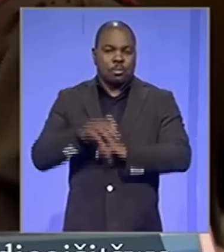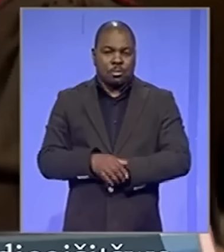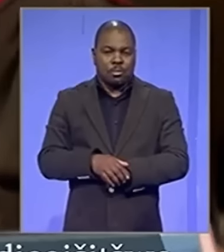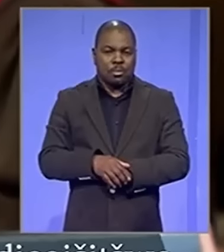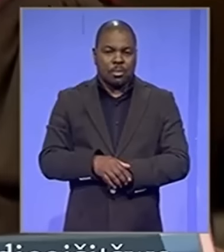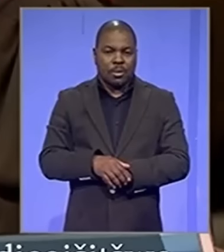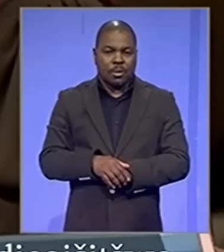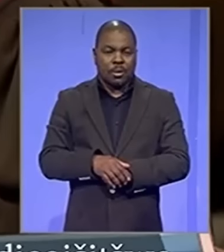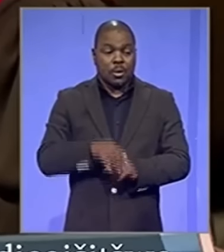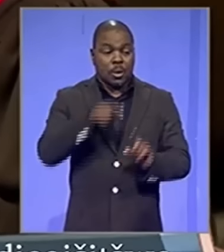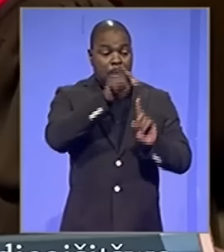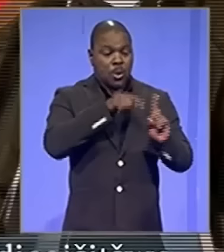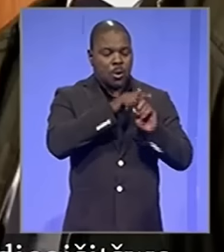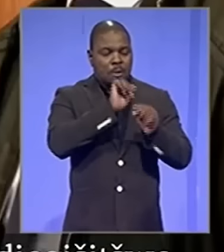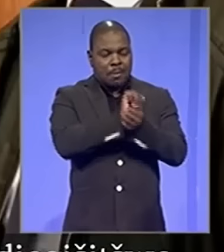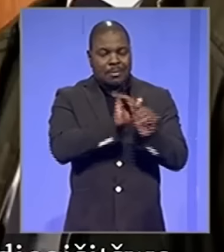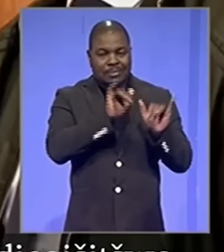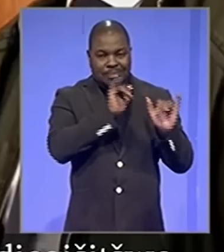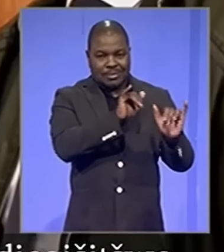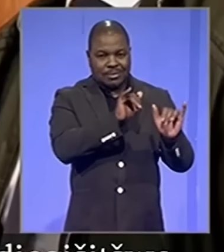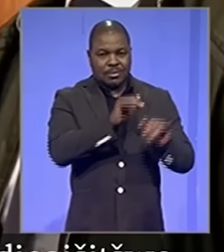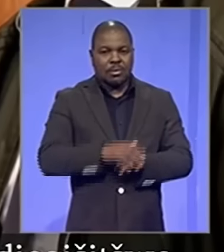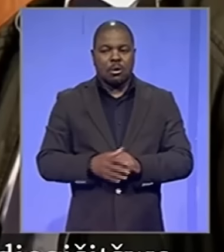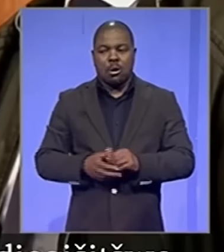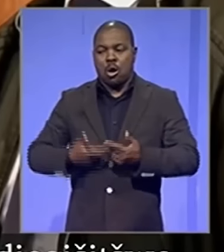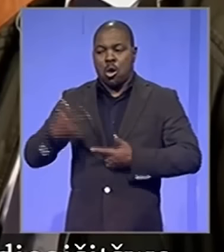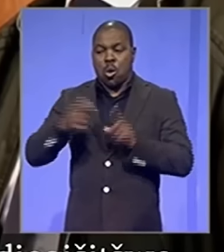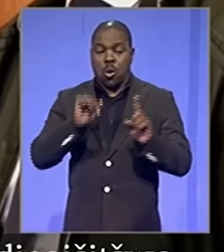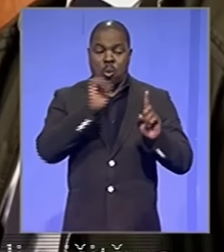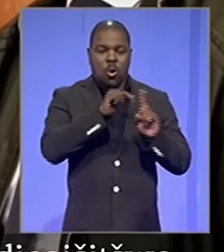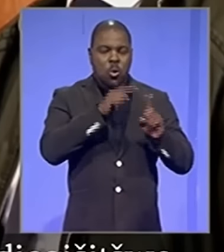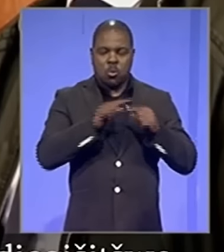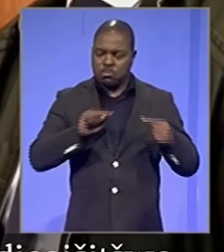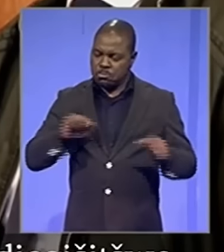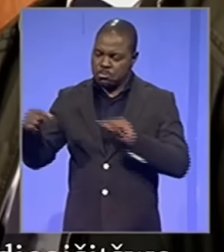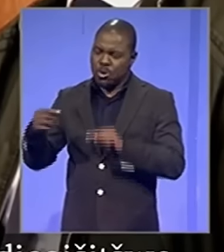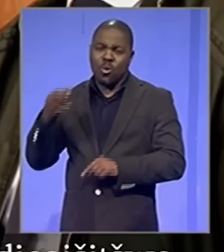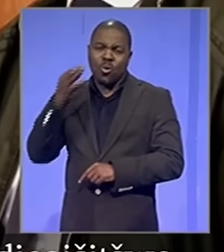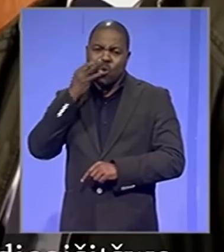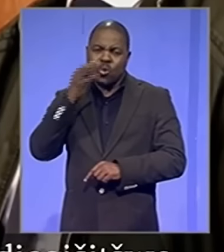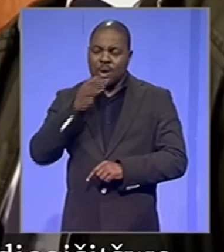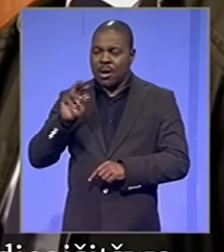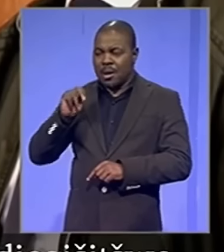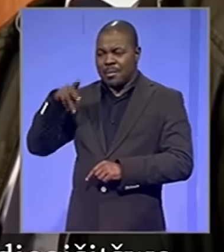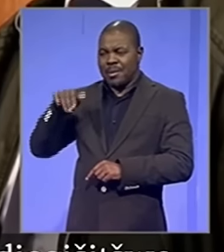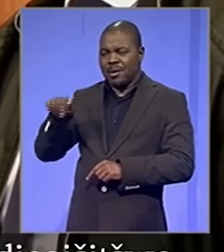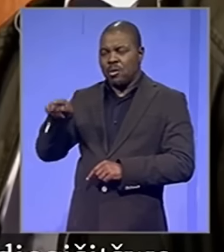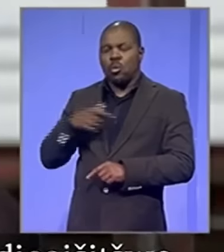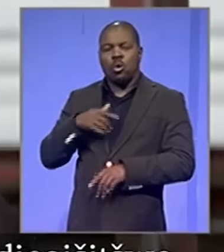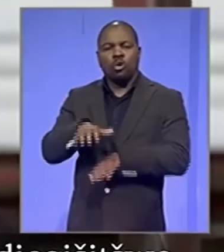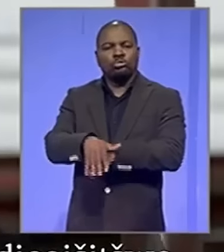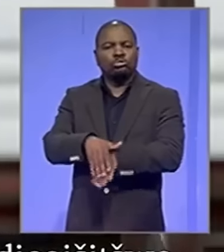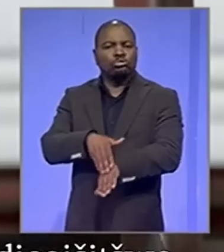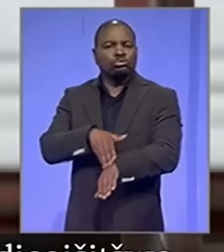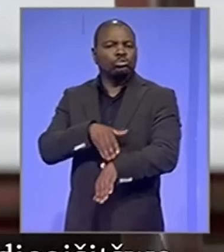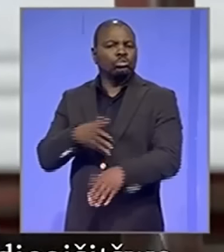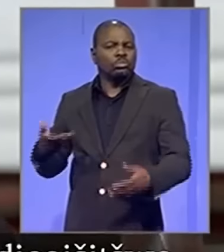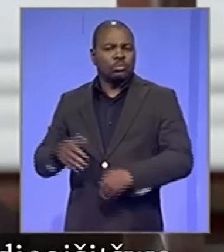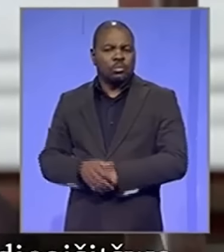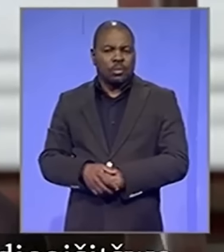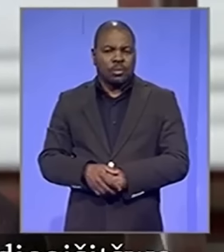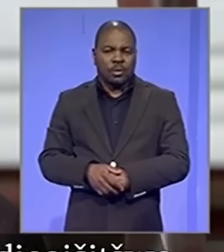used for remaining custody. Fela mmueledi wa ga Setshwantsho o ngangile ka gore ba bosekisi ba ngwediega. Matters appearing